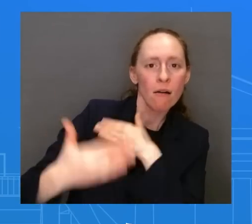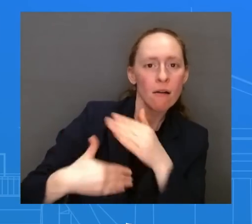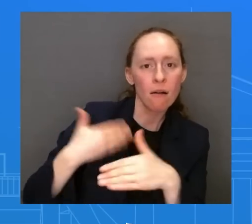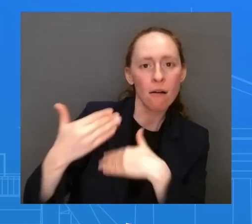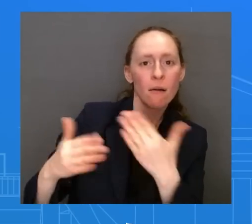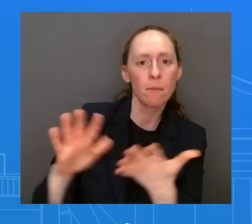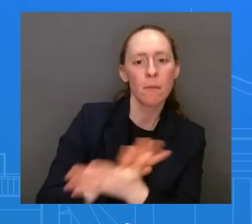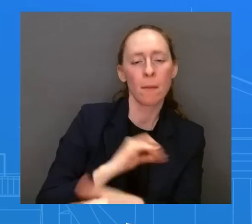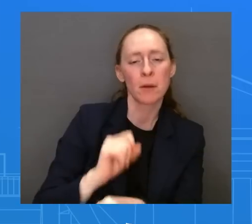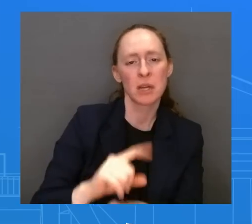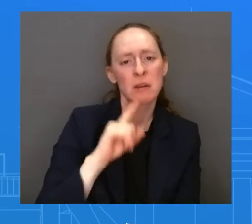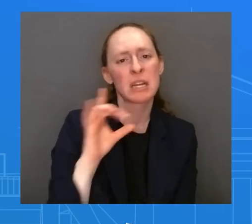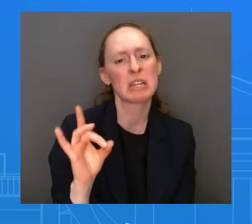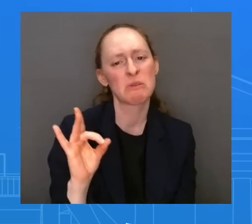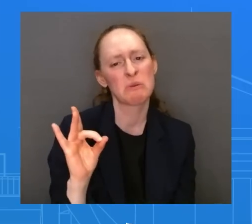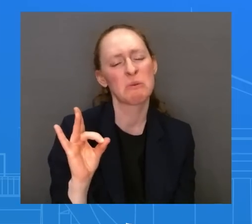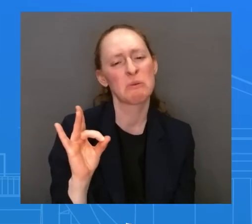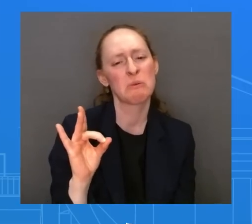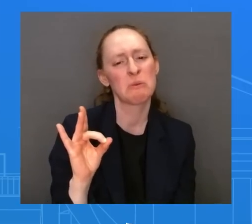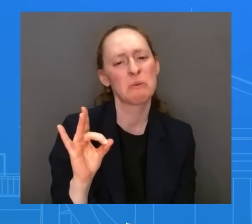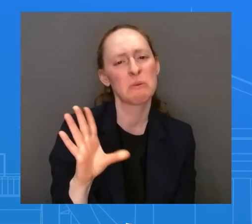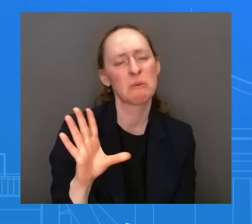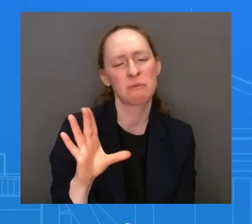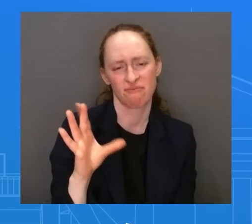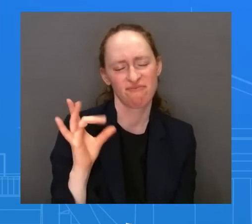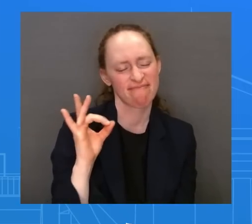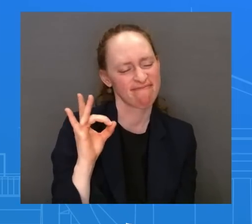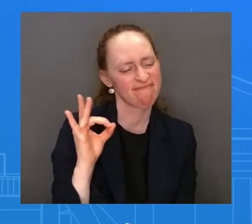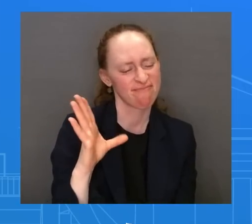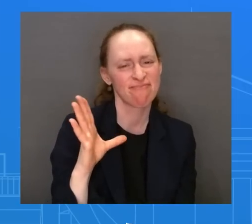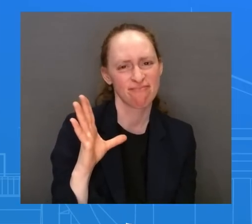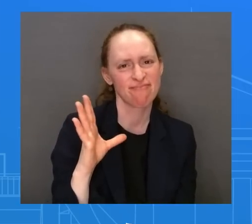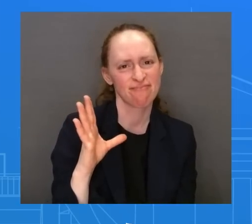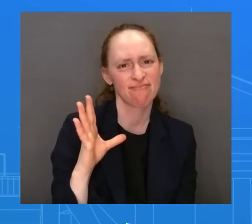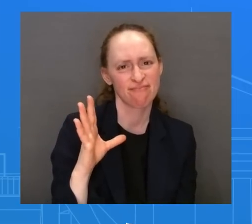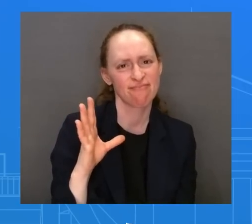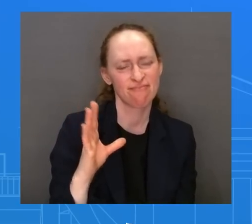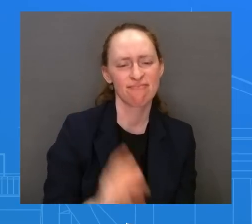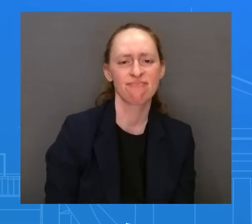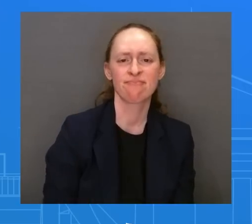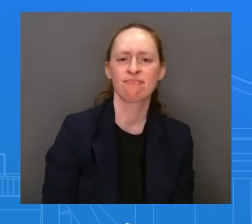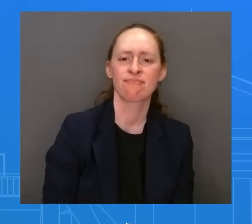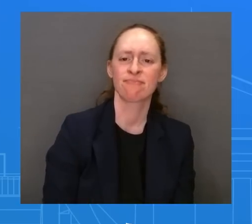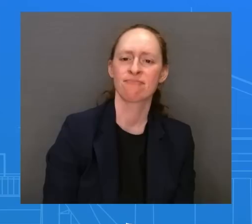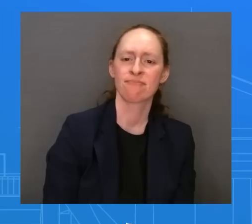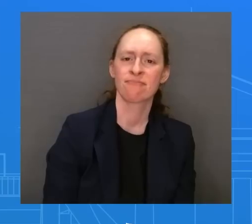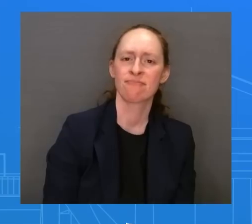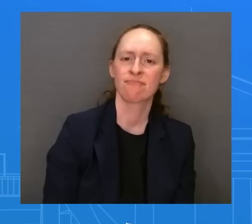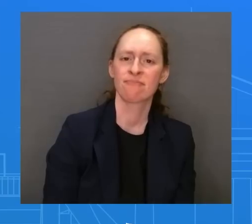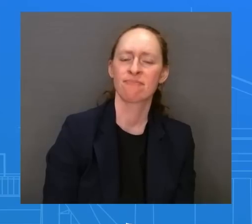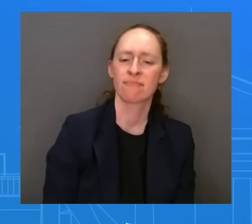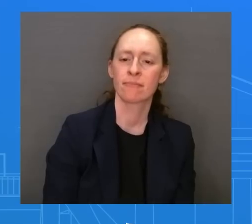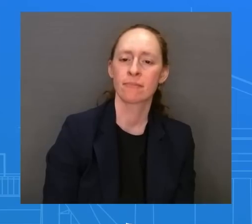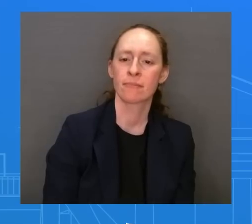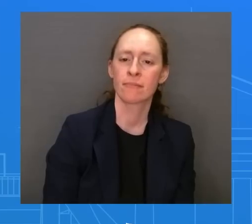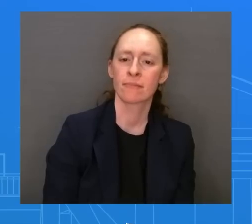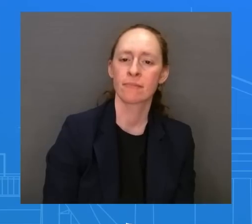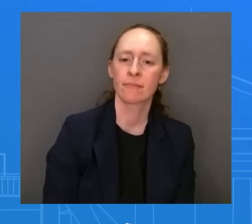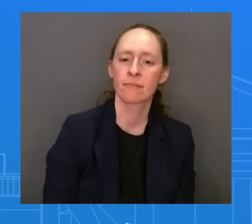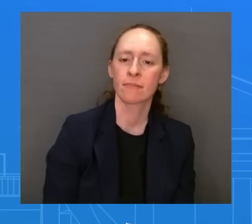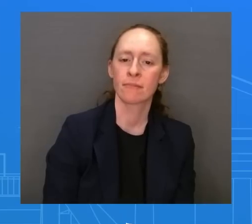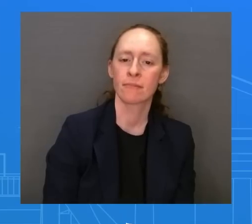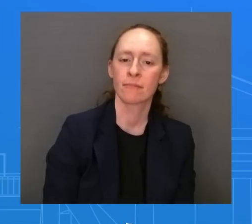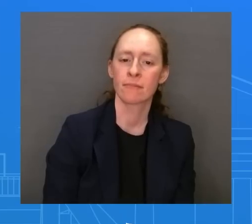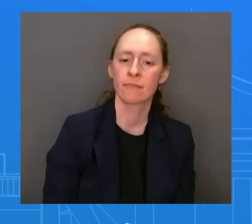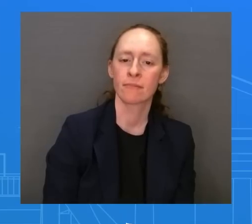that the president inherited and do not underestimate the effect that Doha agreement had on the morale